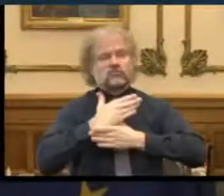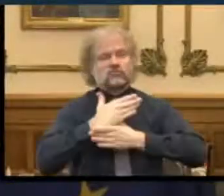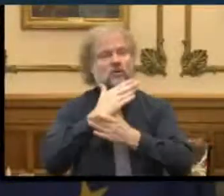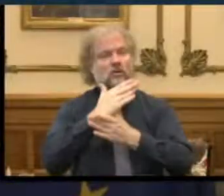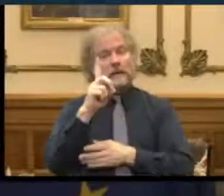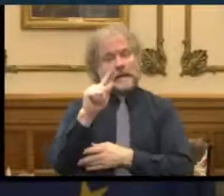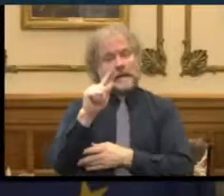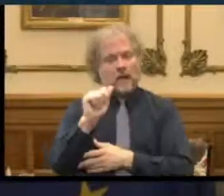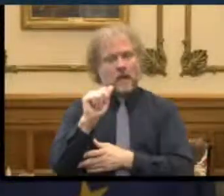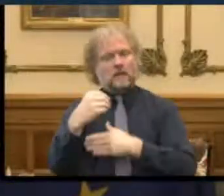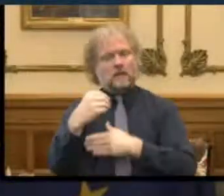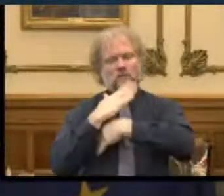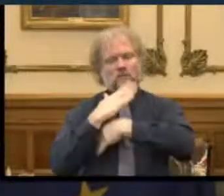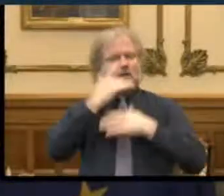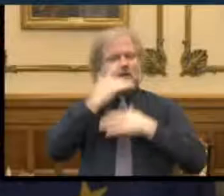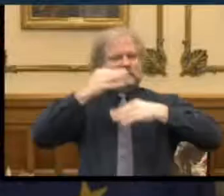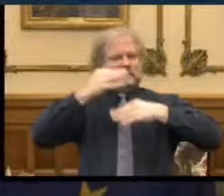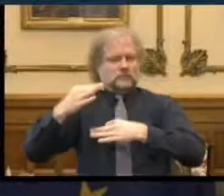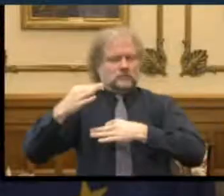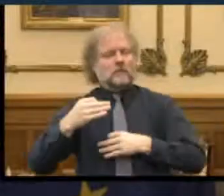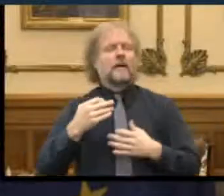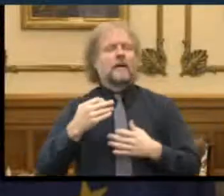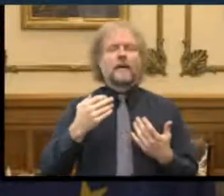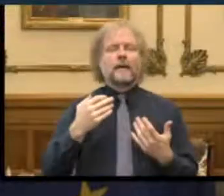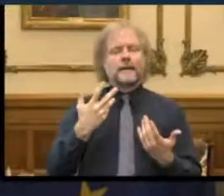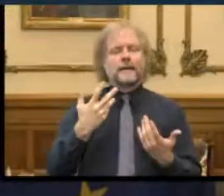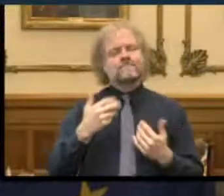drives our decisions. I can understand